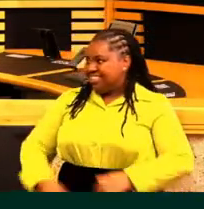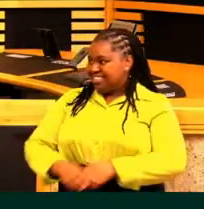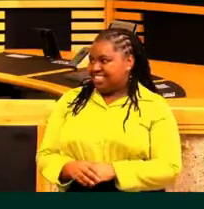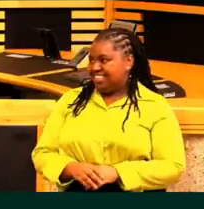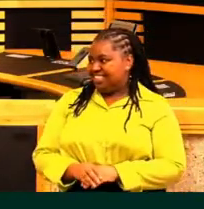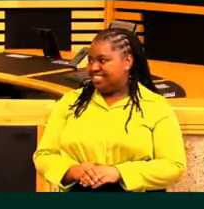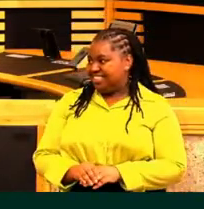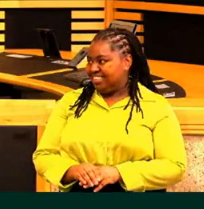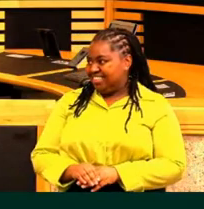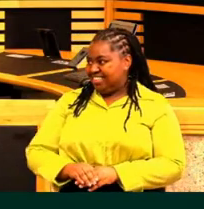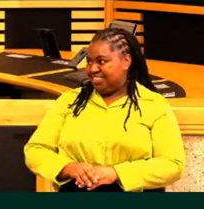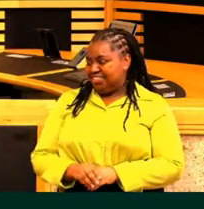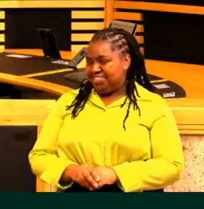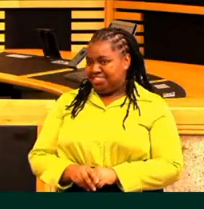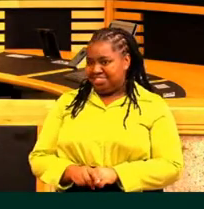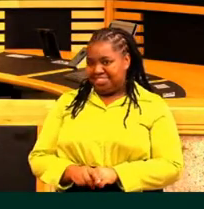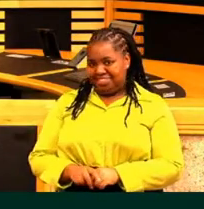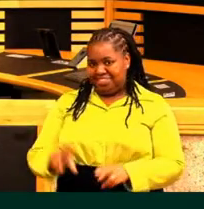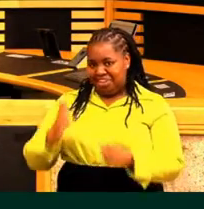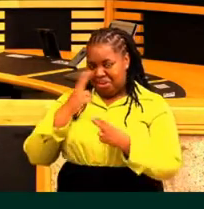all right remembers